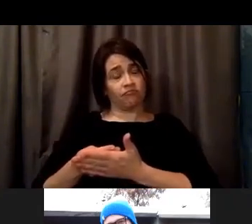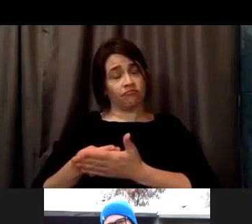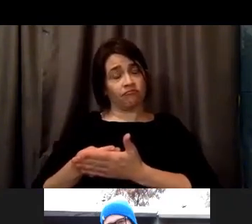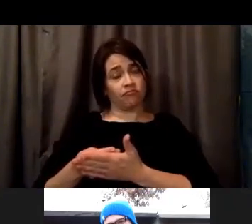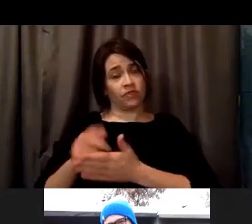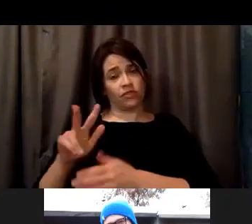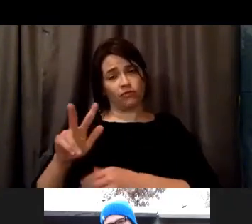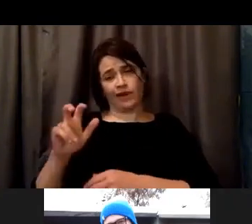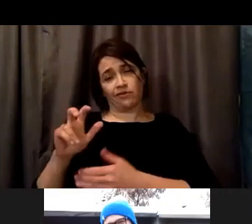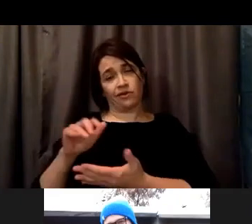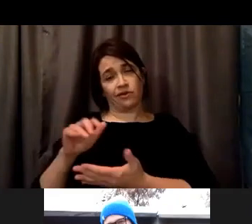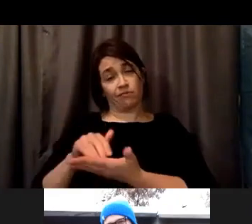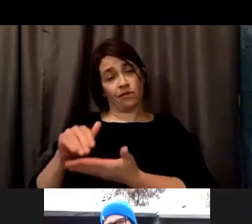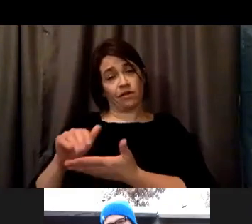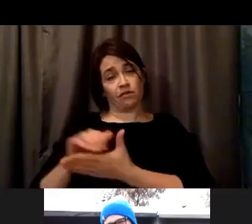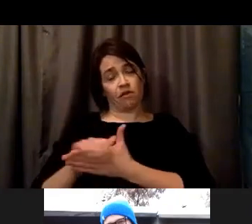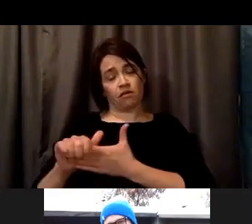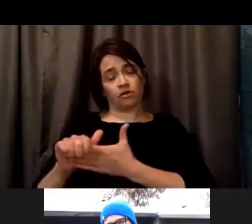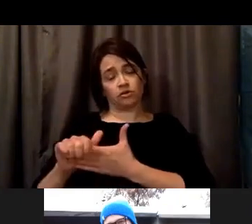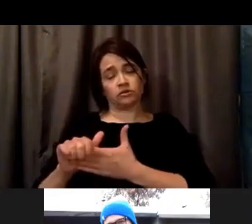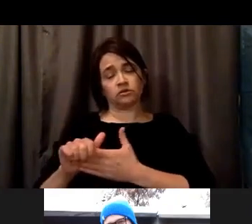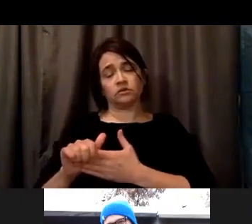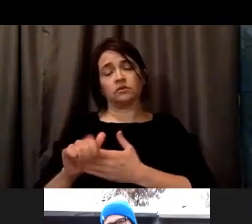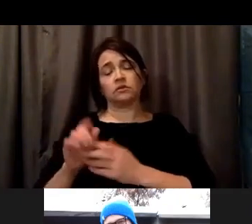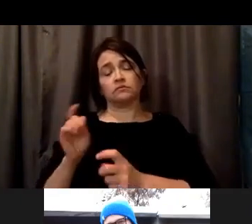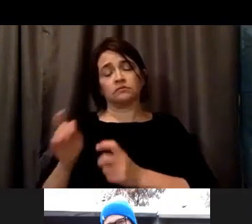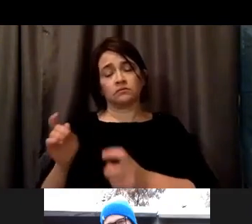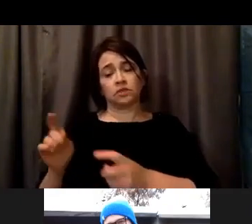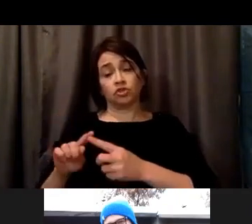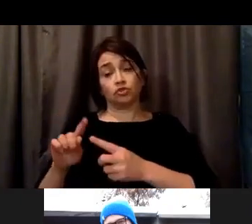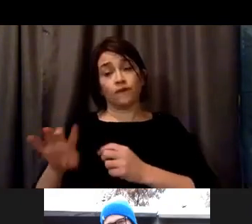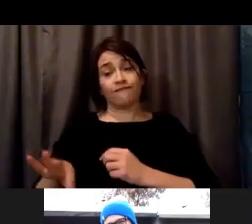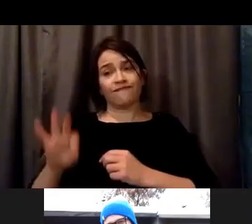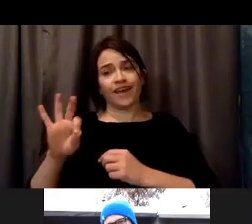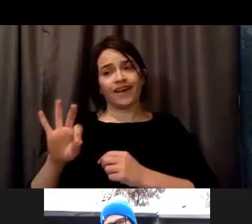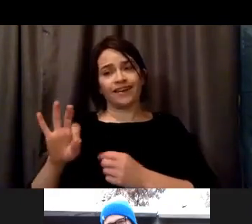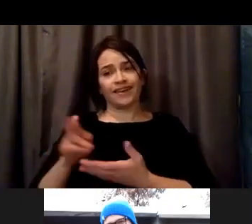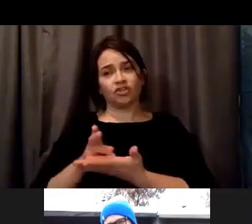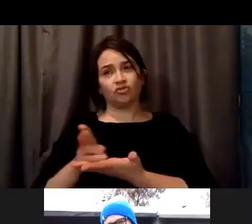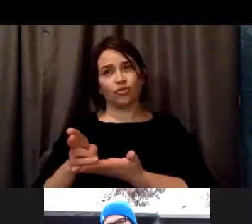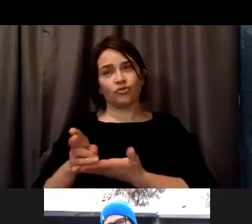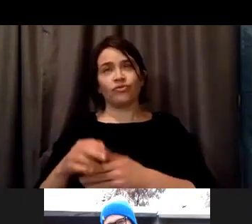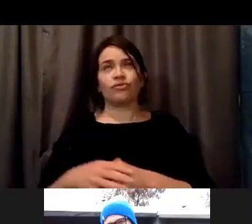to find truth, I don't think that most Cambodians feel that